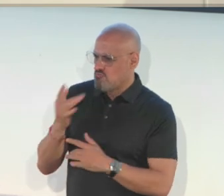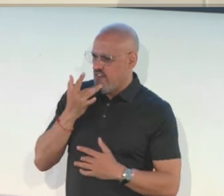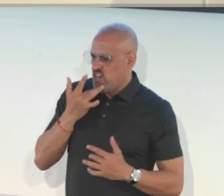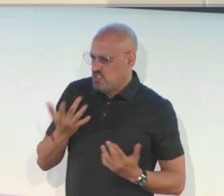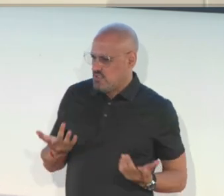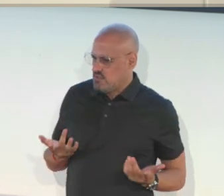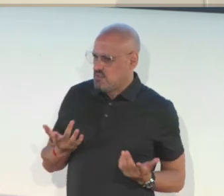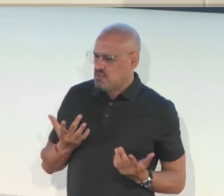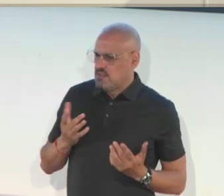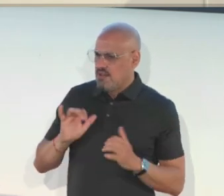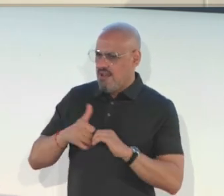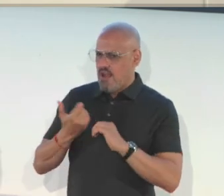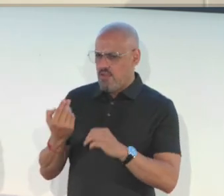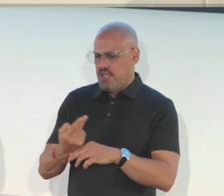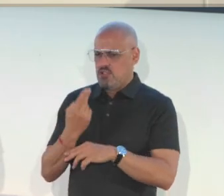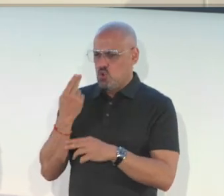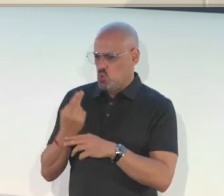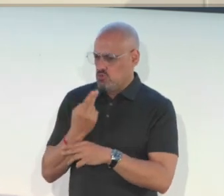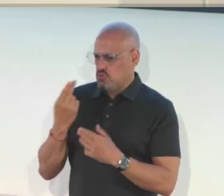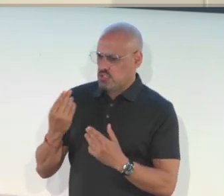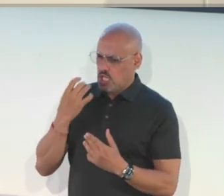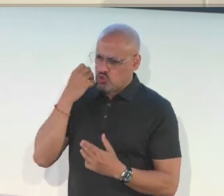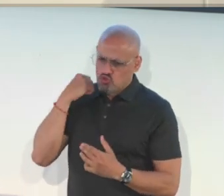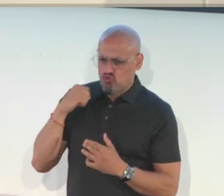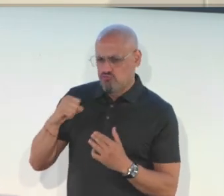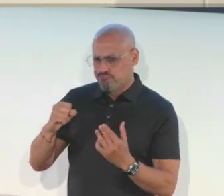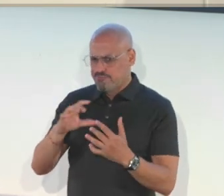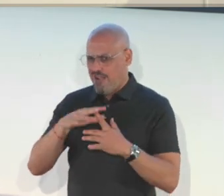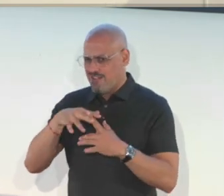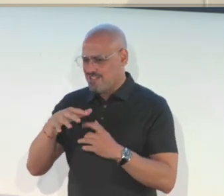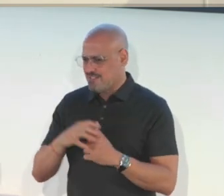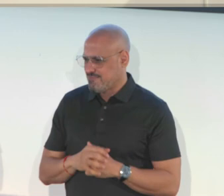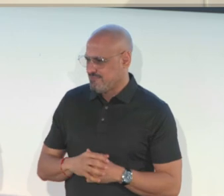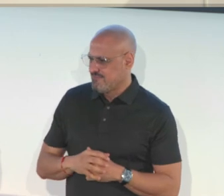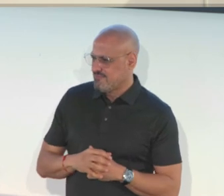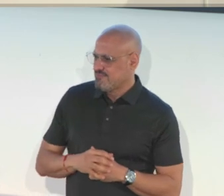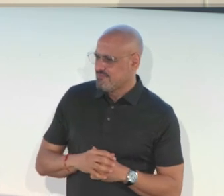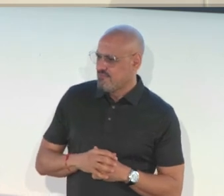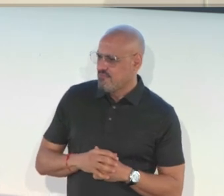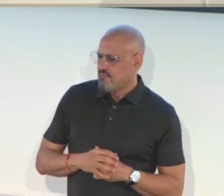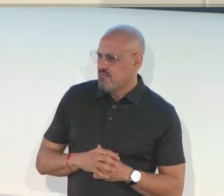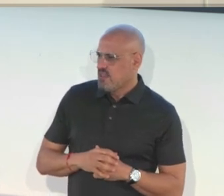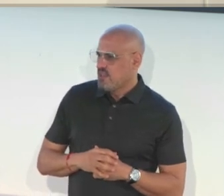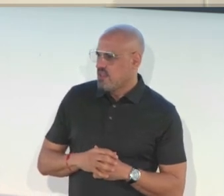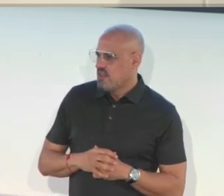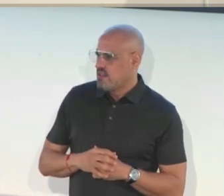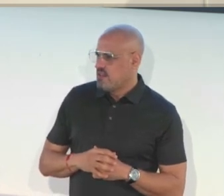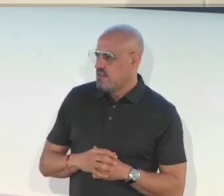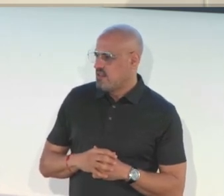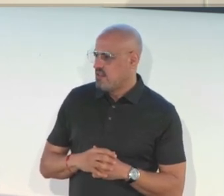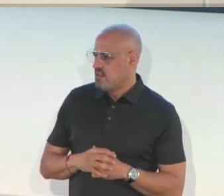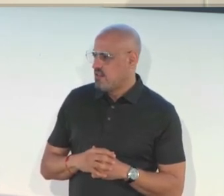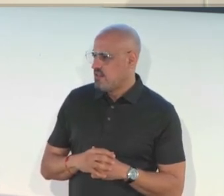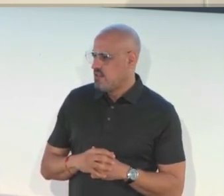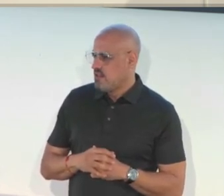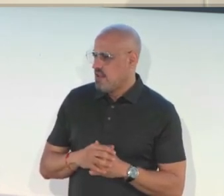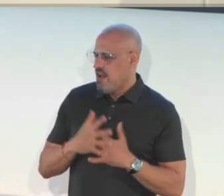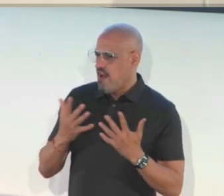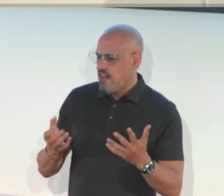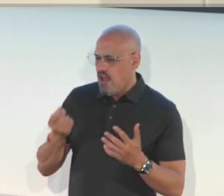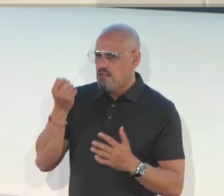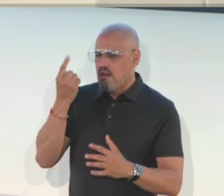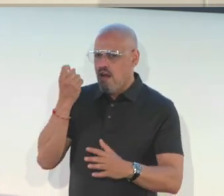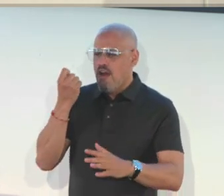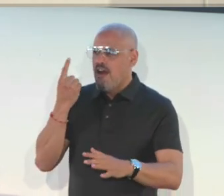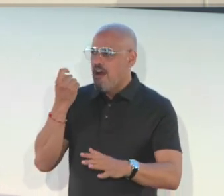preference in the way that they consume, and then the content is consumed that way. A lot of light bulbs of